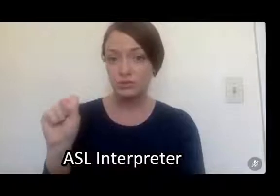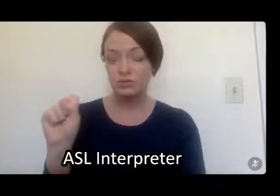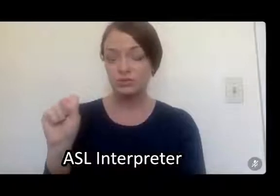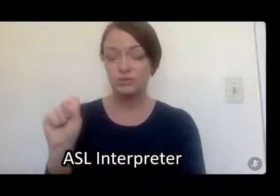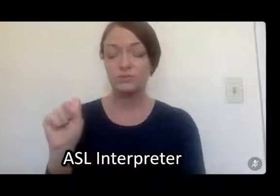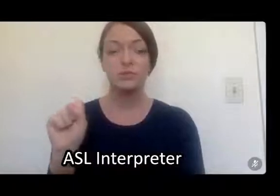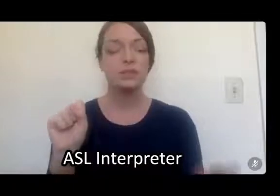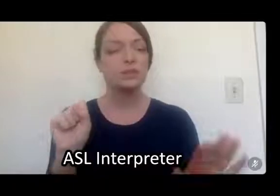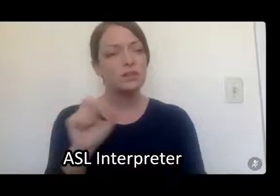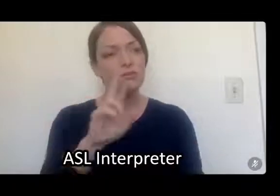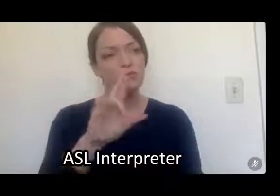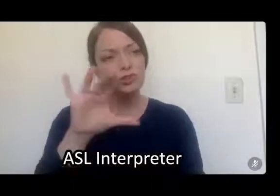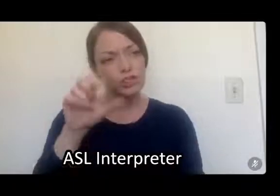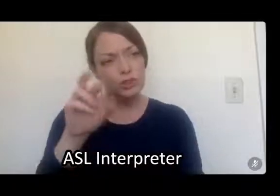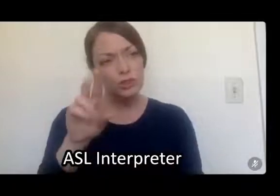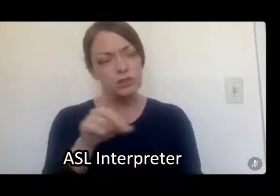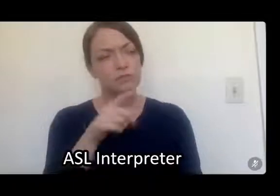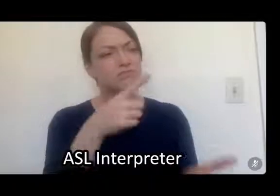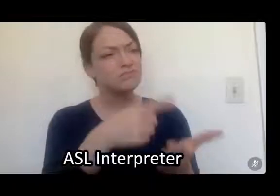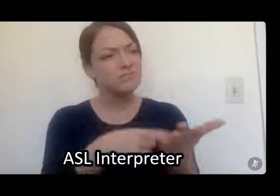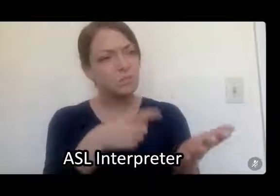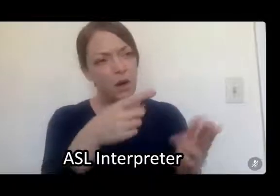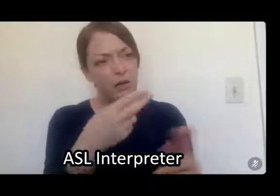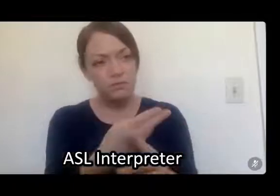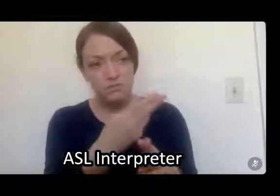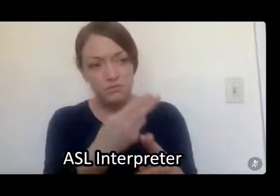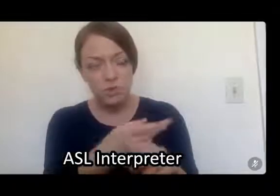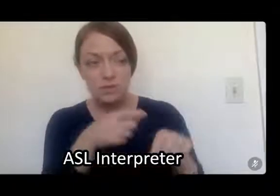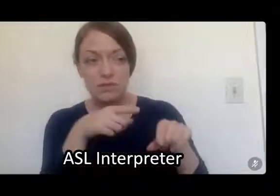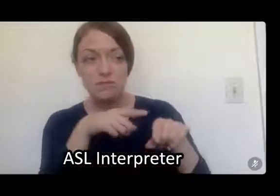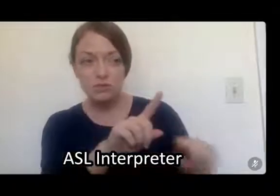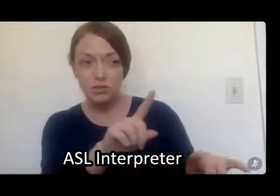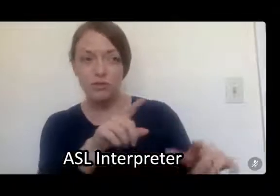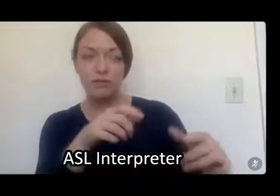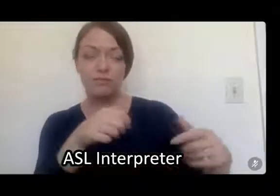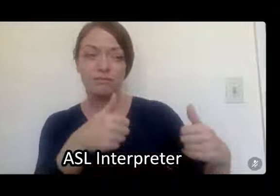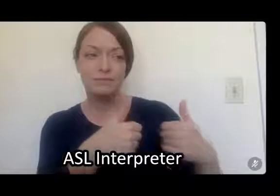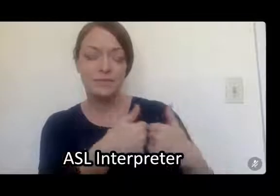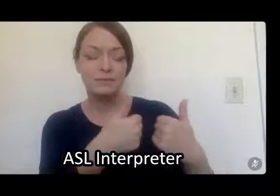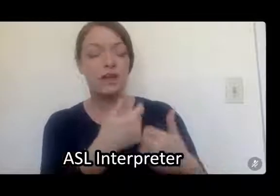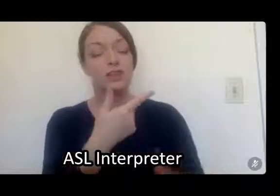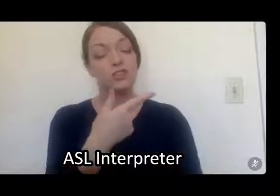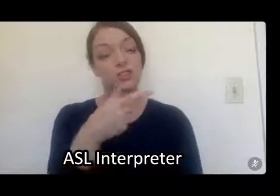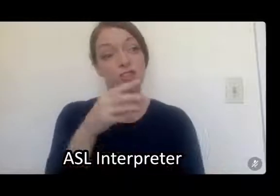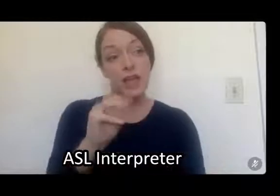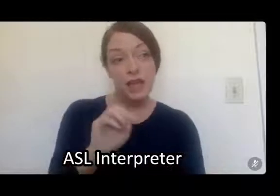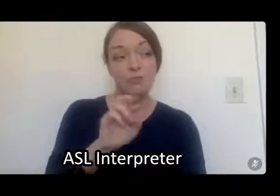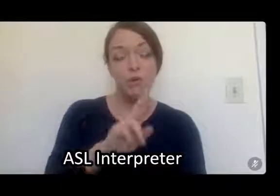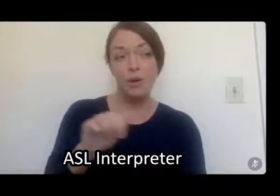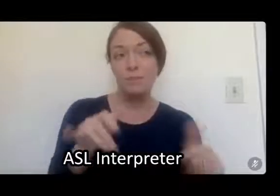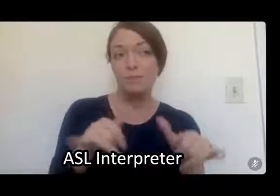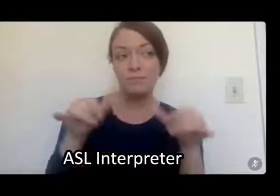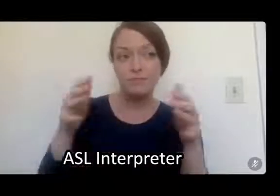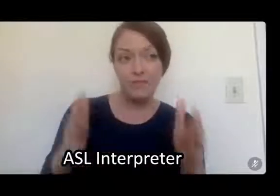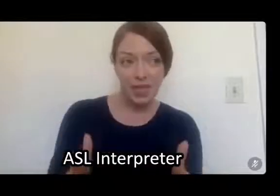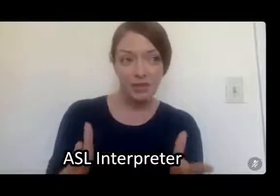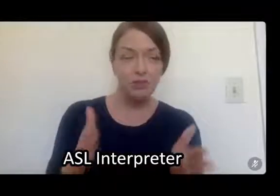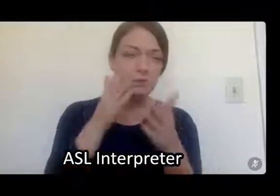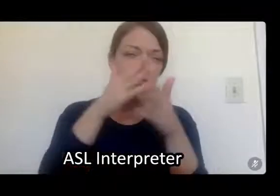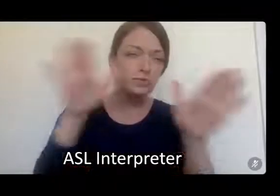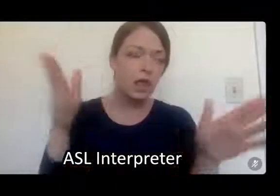Richard, what do you use when you're playing as a game master or a player, just generally speaking?